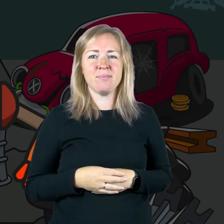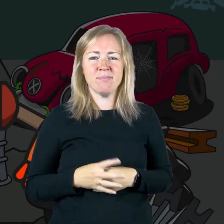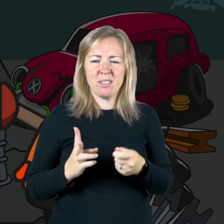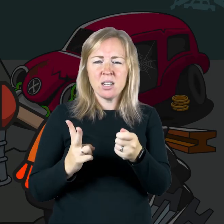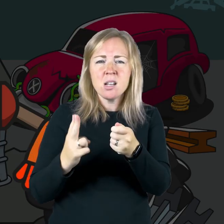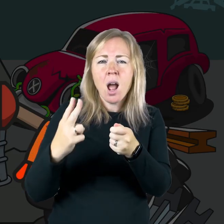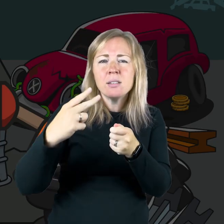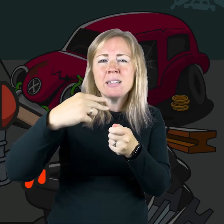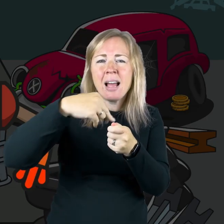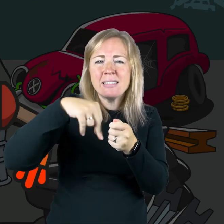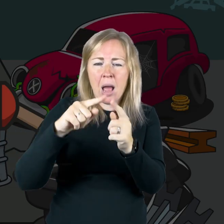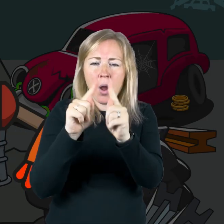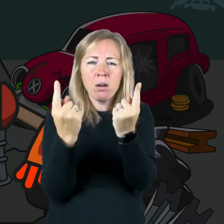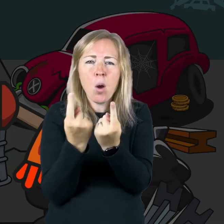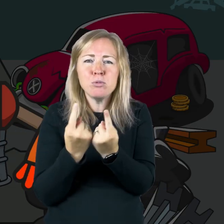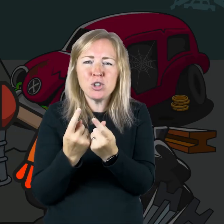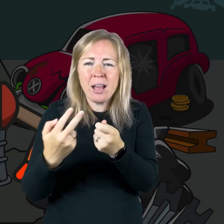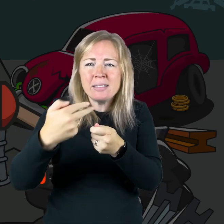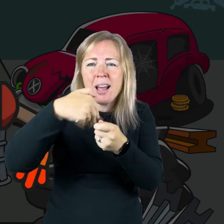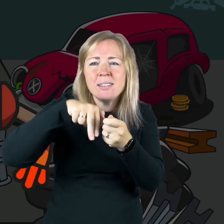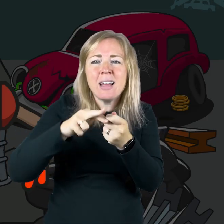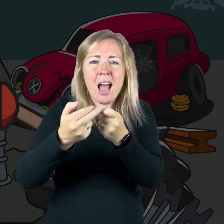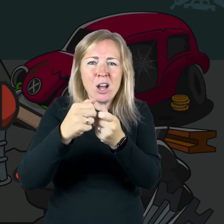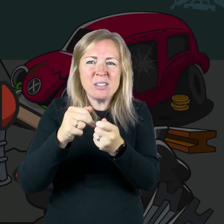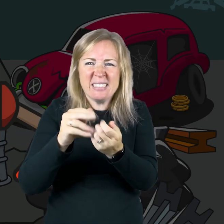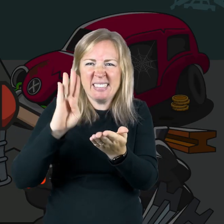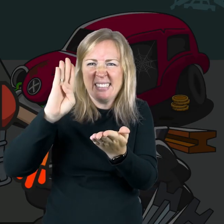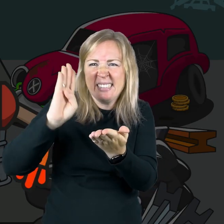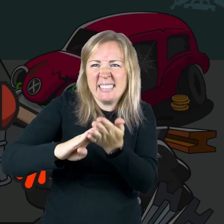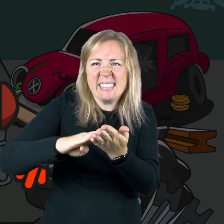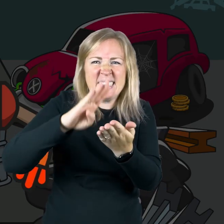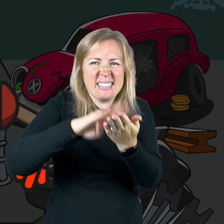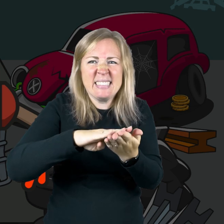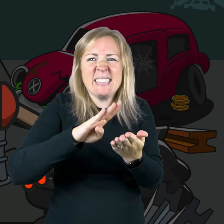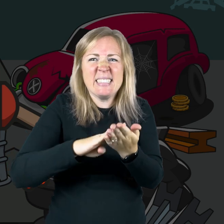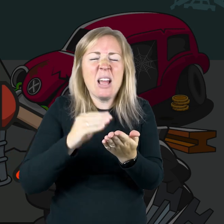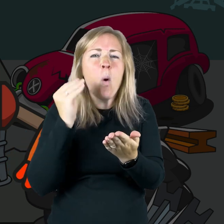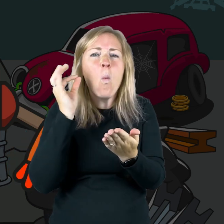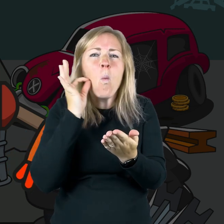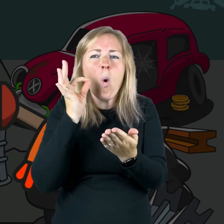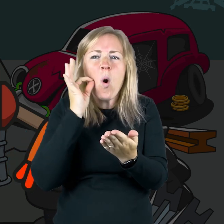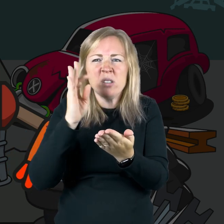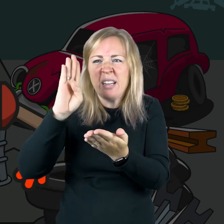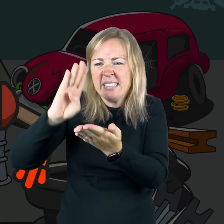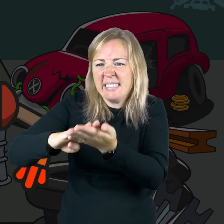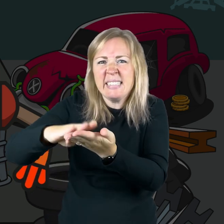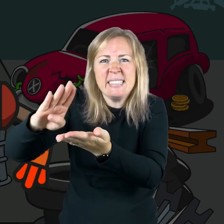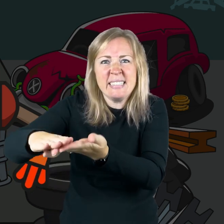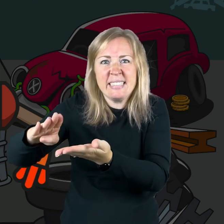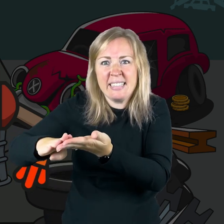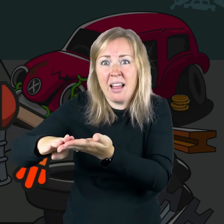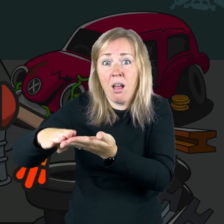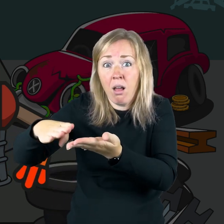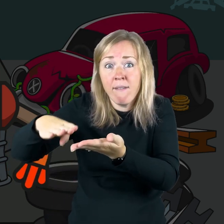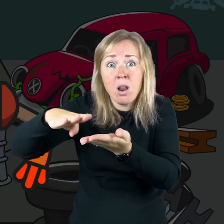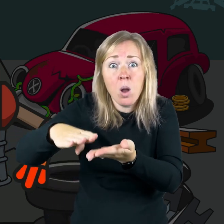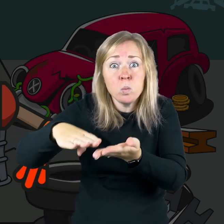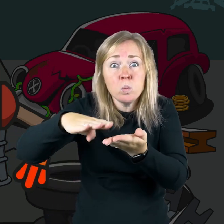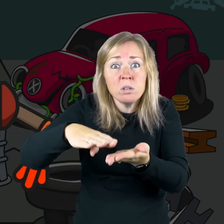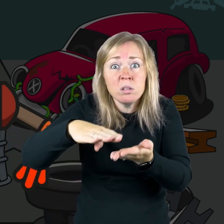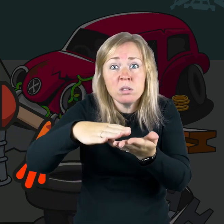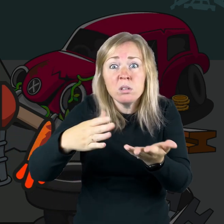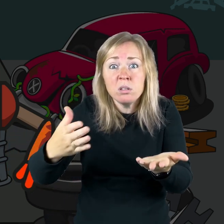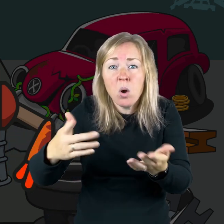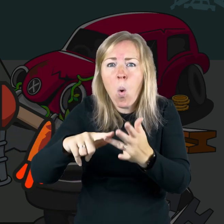Cut out the objects and stick them into the bucket of water. If you think the object would float, stick it at the